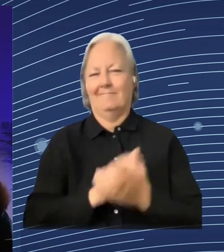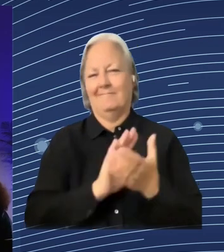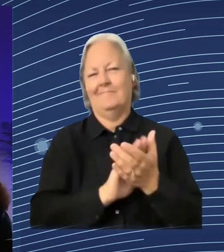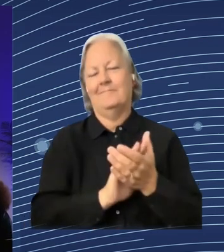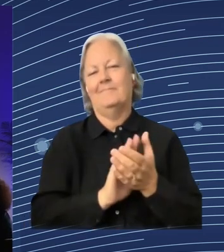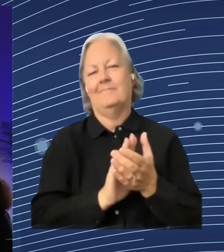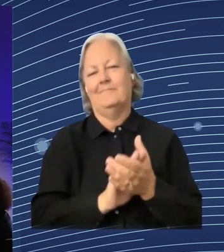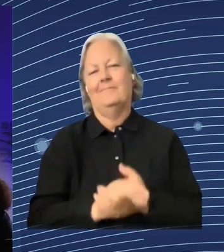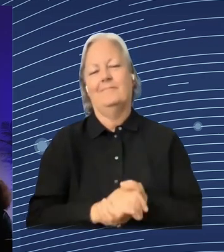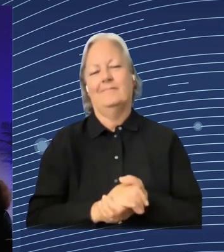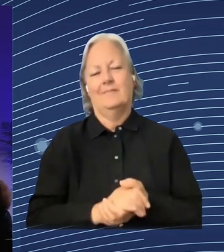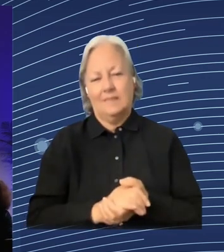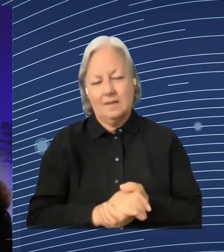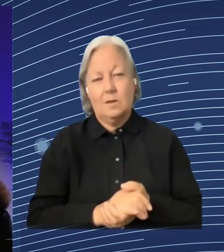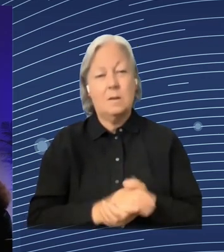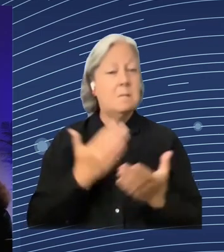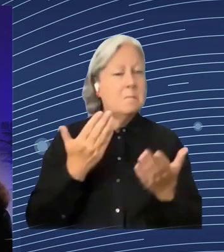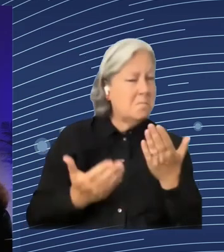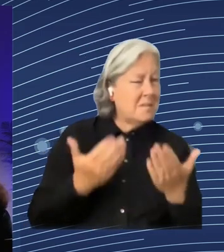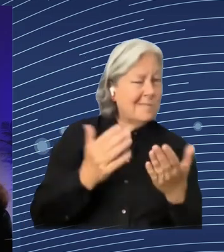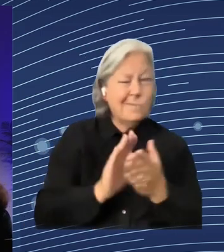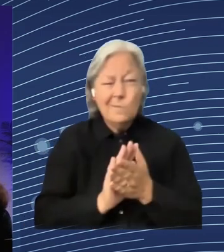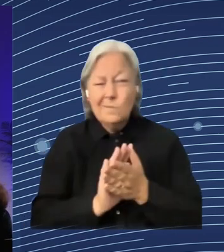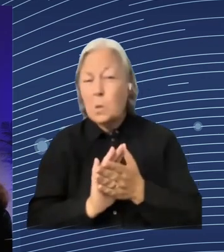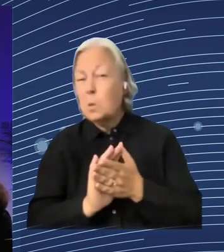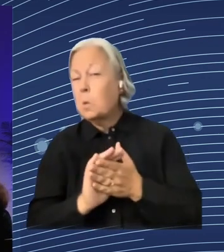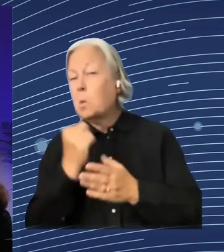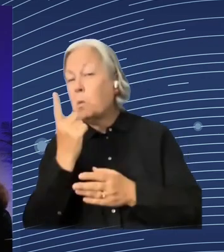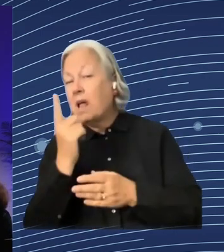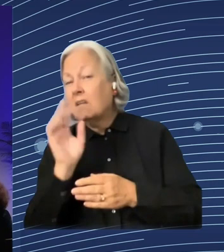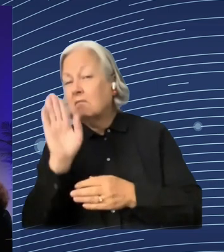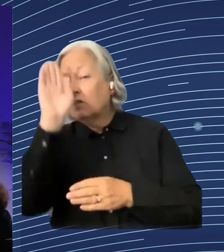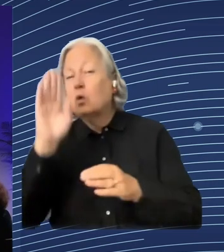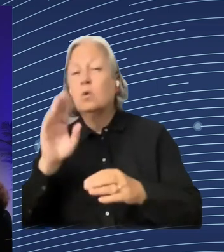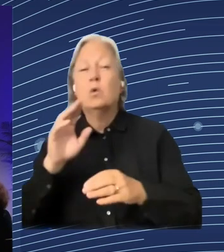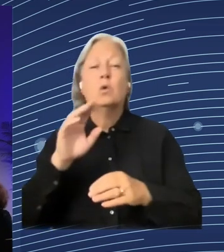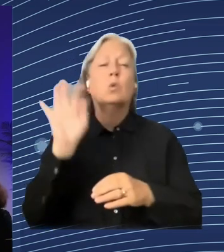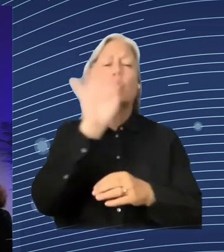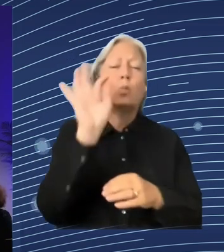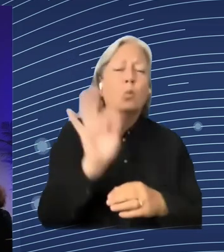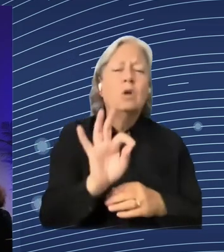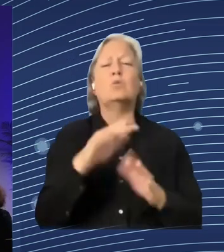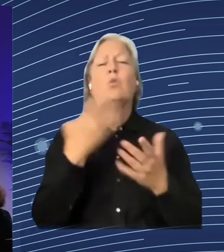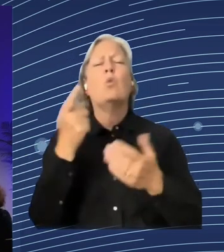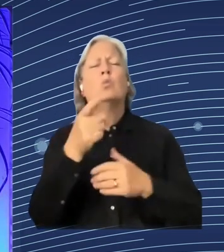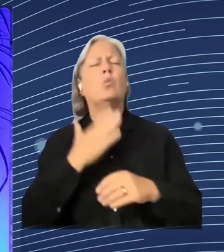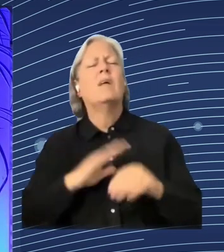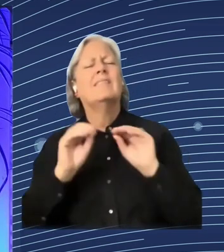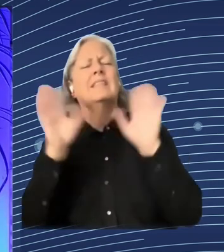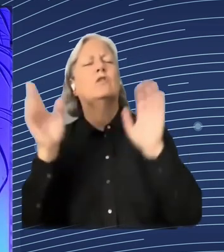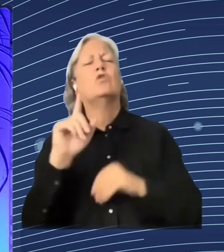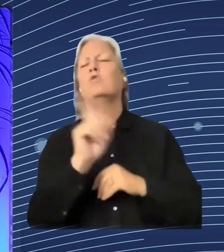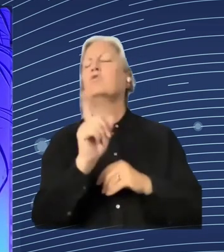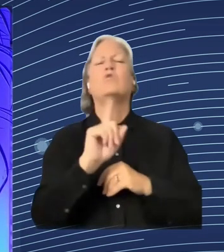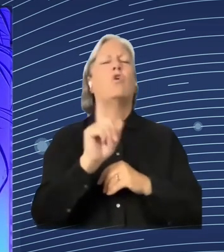So if there's one or two questions of clarification, not discussion, that requires an elaborate answer, then this